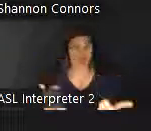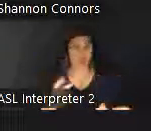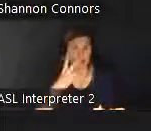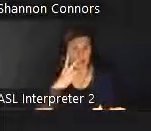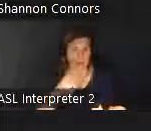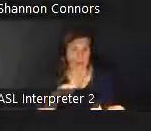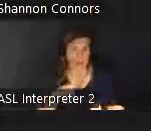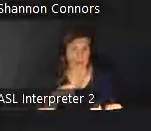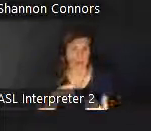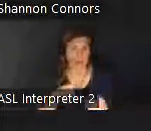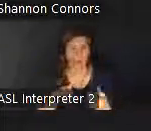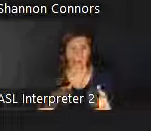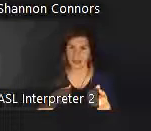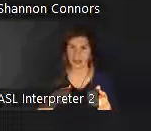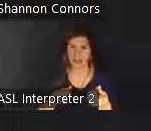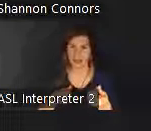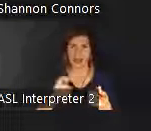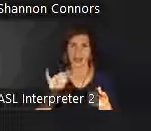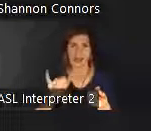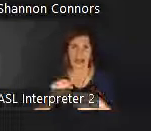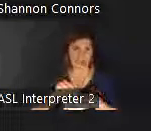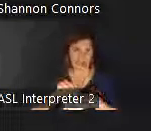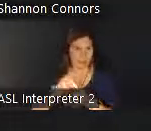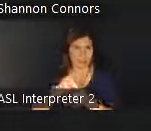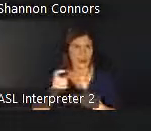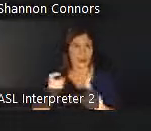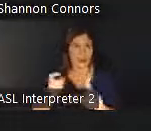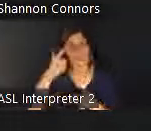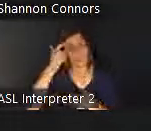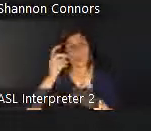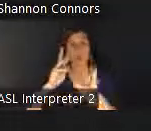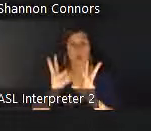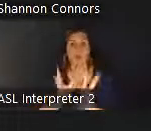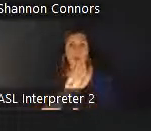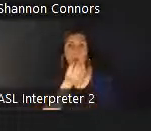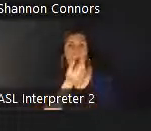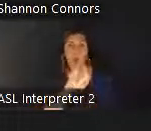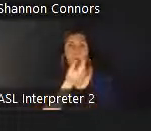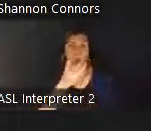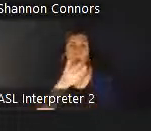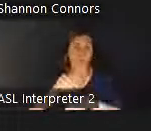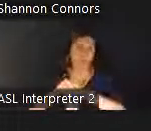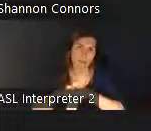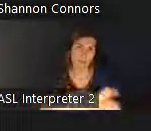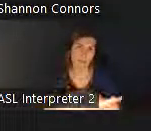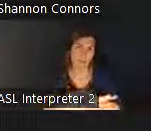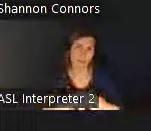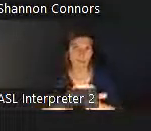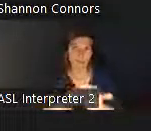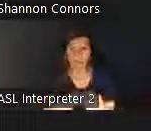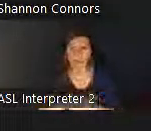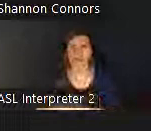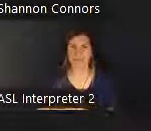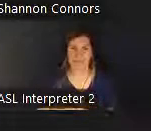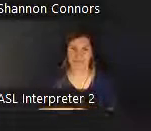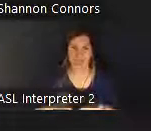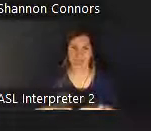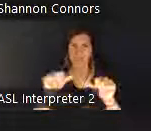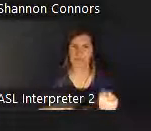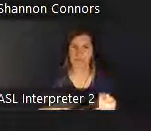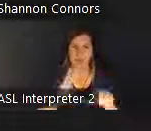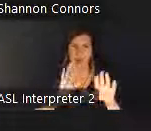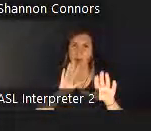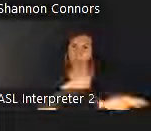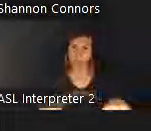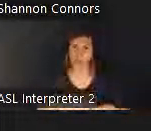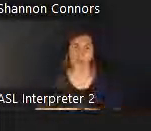winter dynamic. Changing winters are contributing to this kind of consolidation of the riparian corridor, which